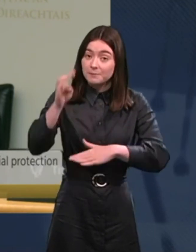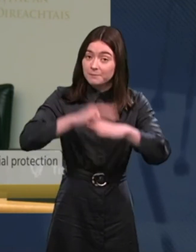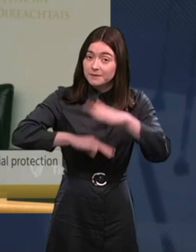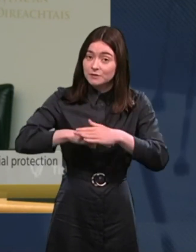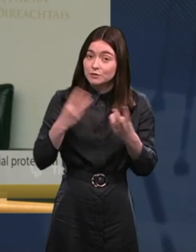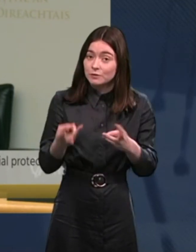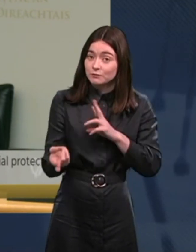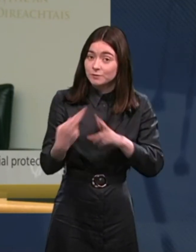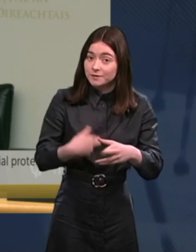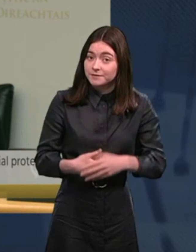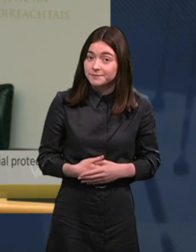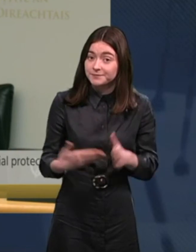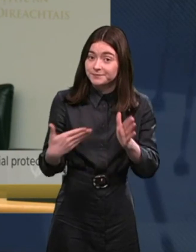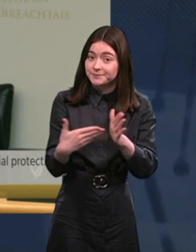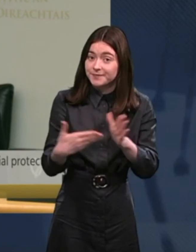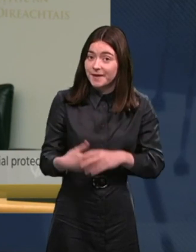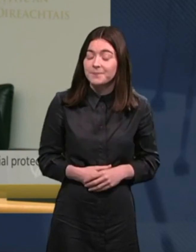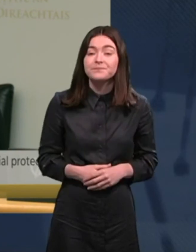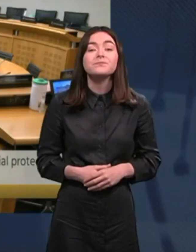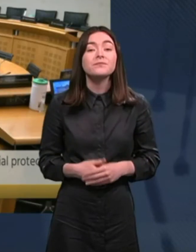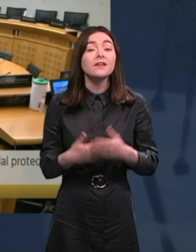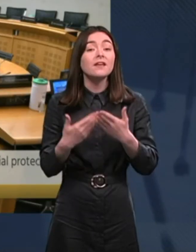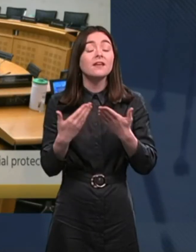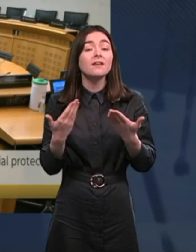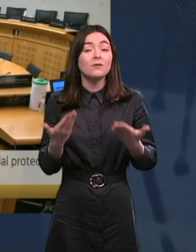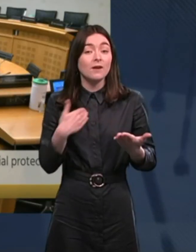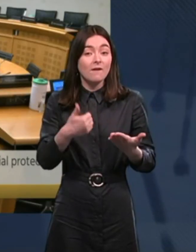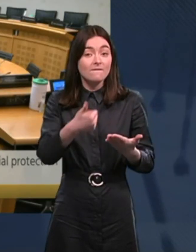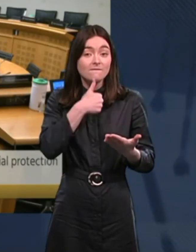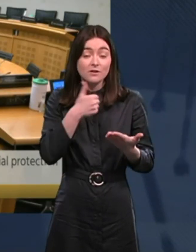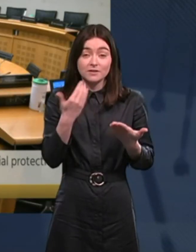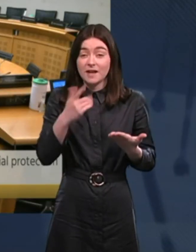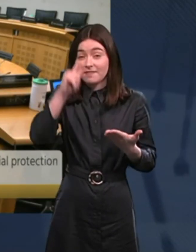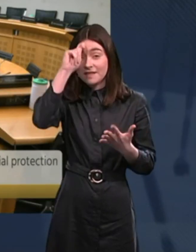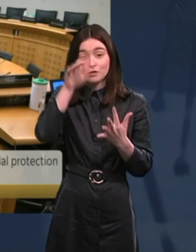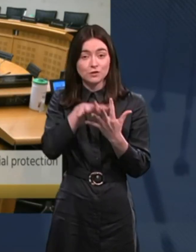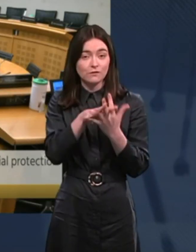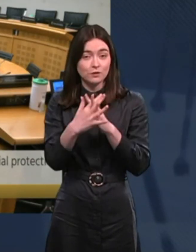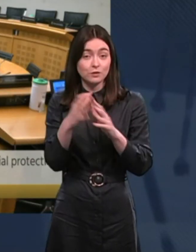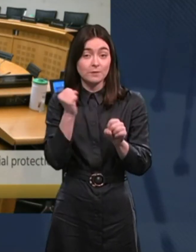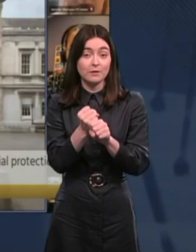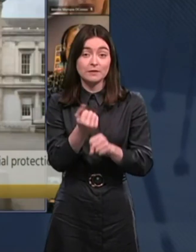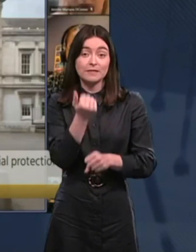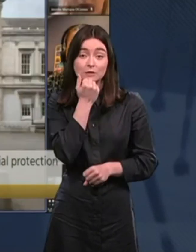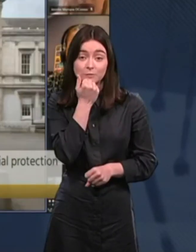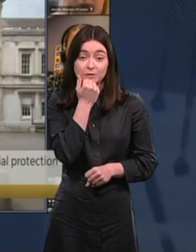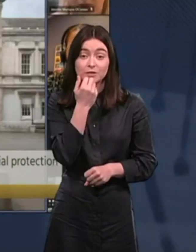in? Yeah, I do, please. Thank you, Chair. Well, first of all, I think there's confusion over these figures.